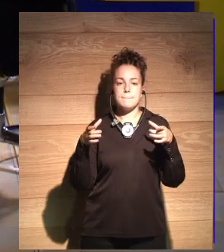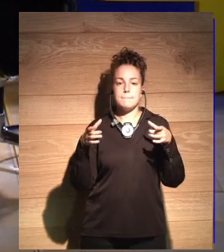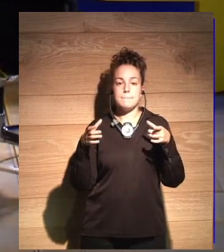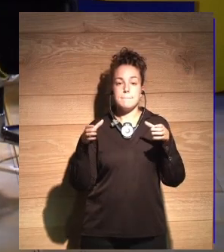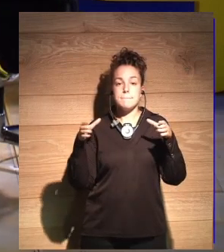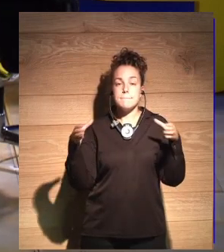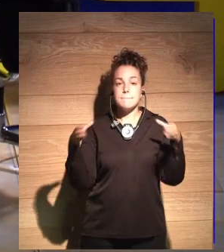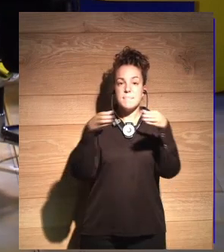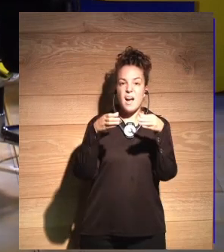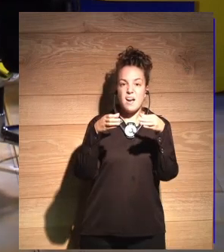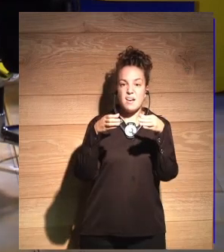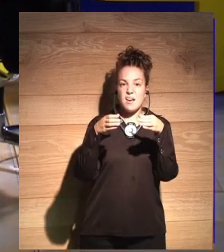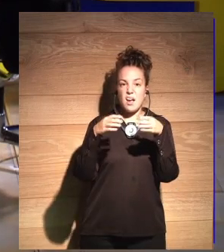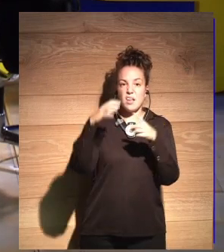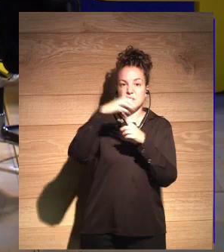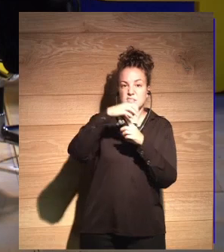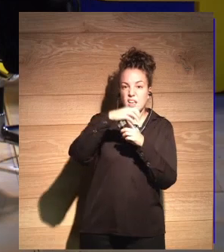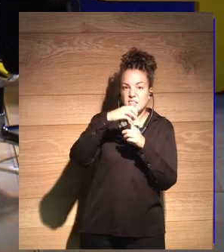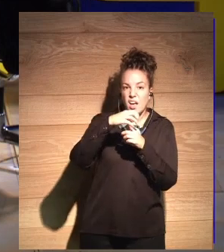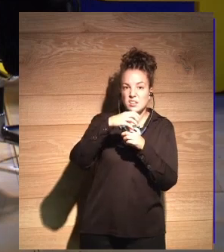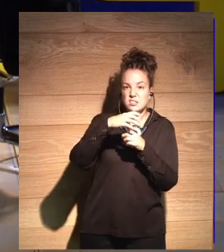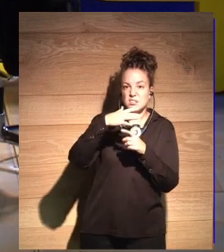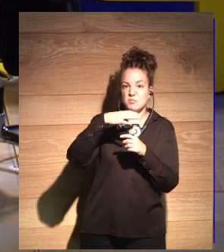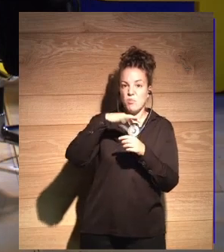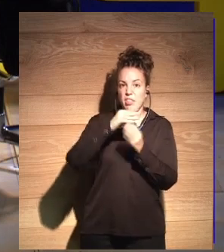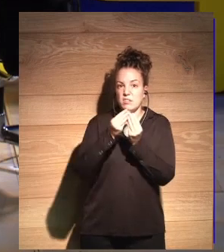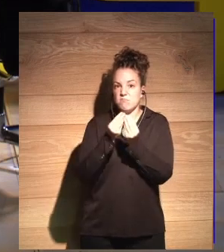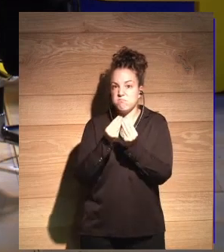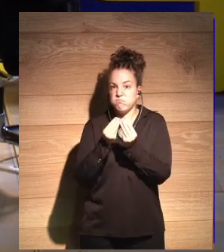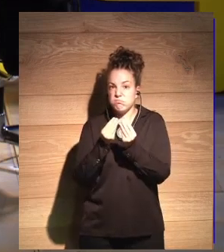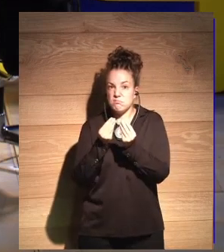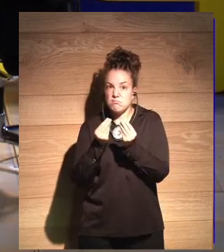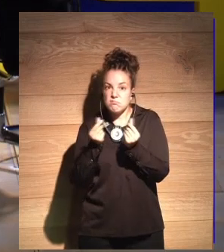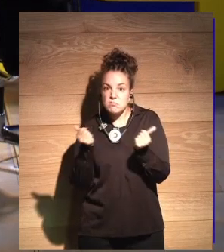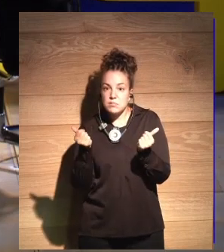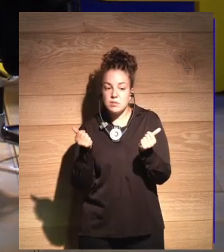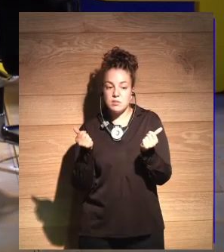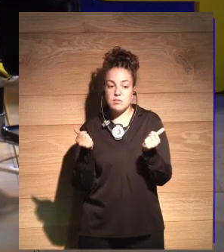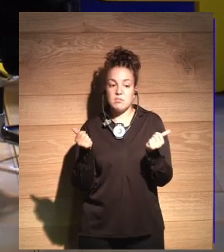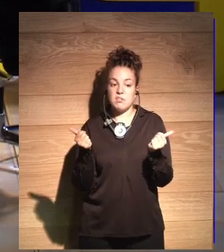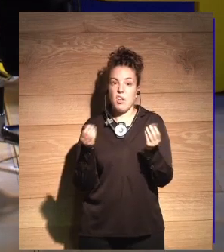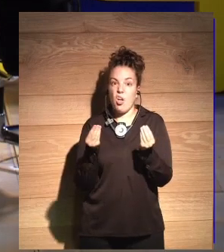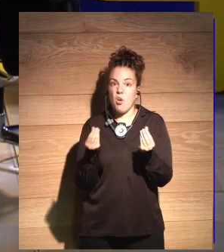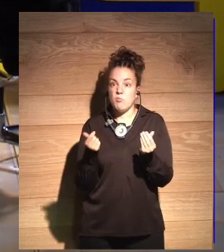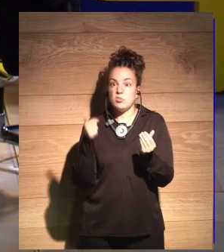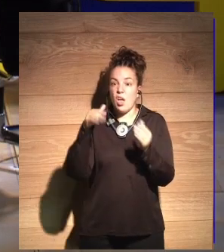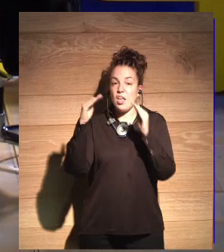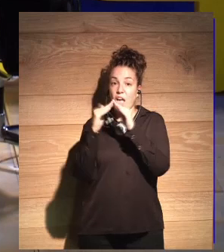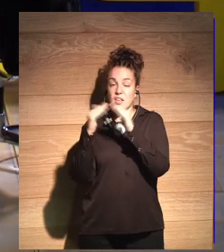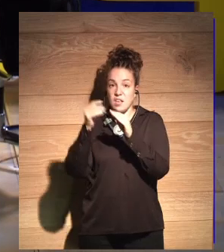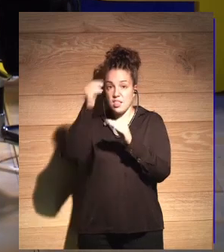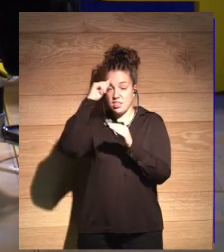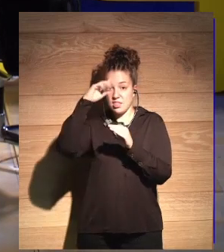things. And instead I just went to their smart home of the future, which had a kitchen that was